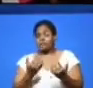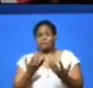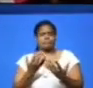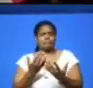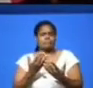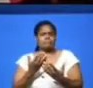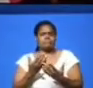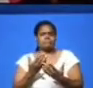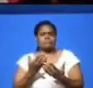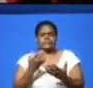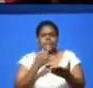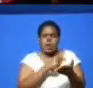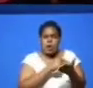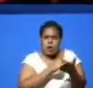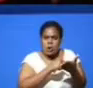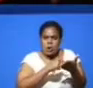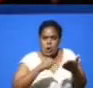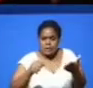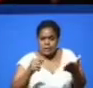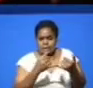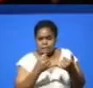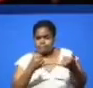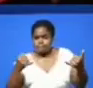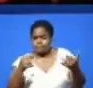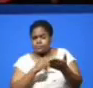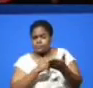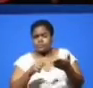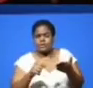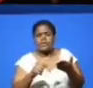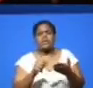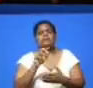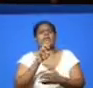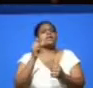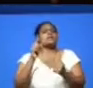the last four words in verse 2,